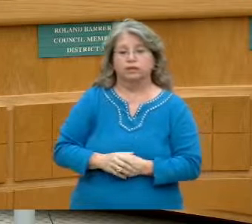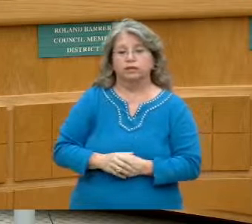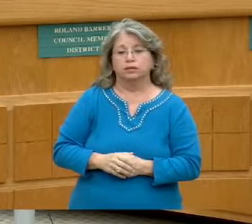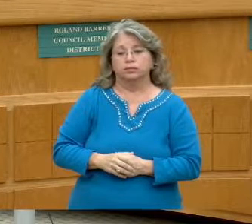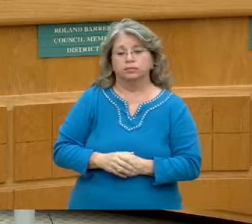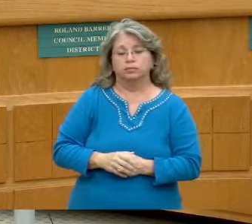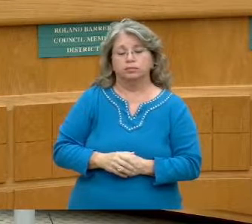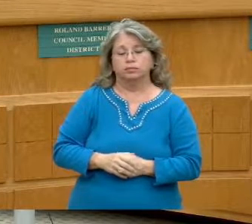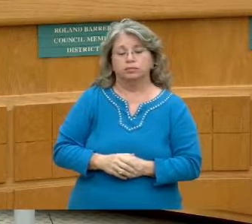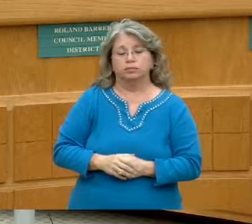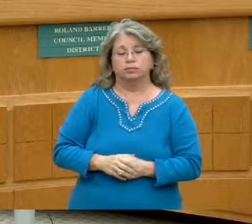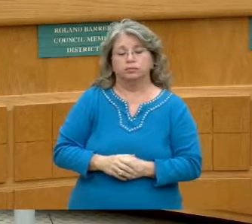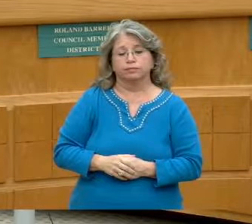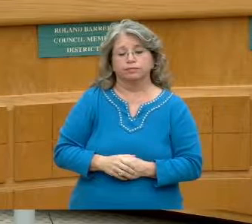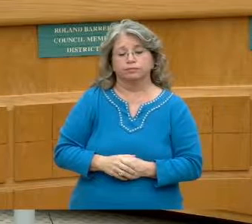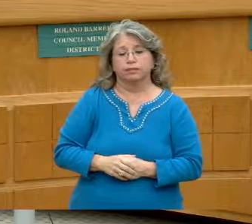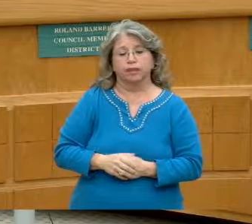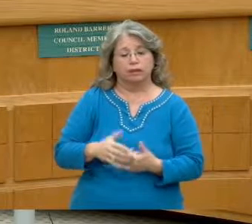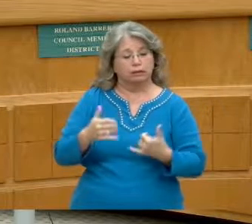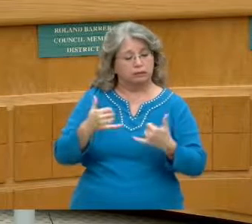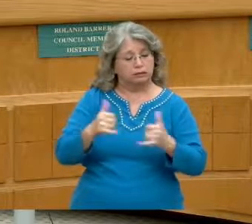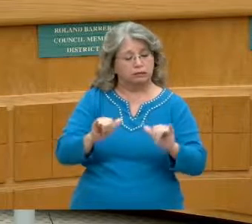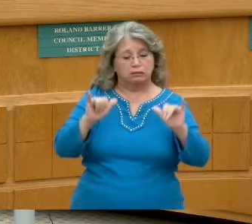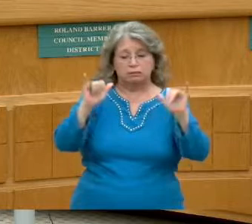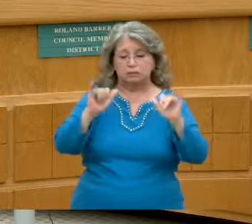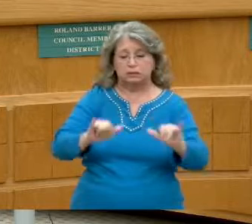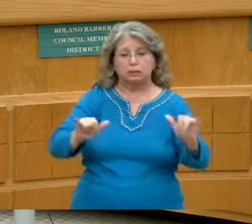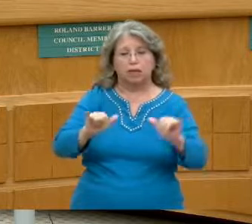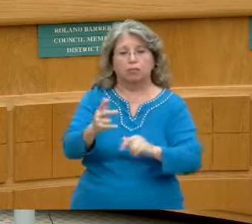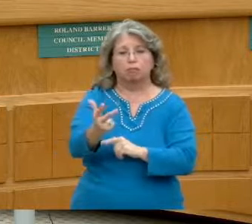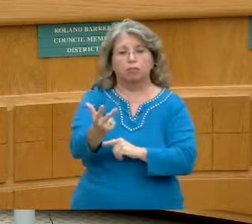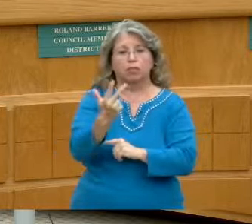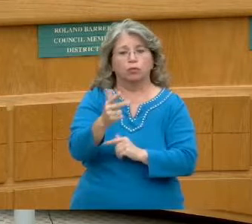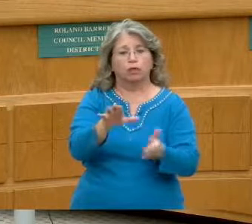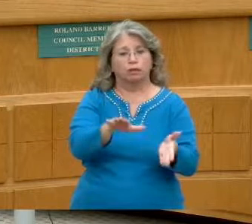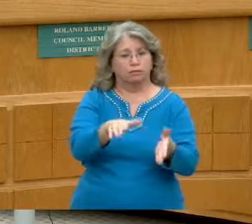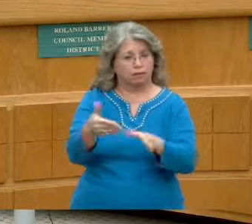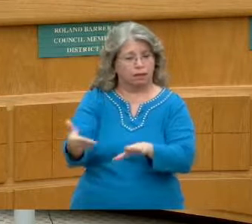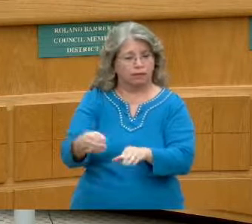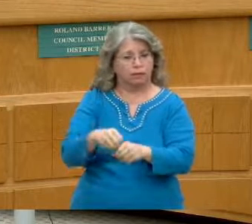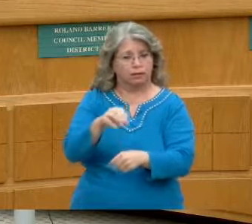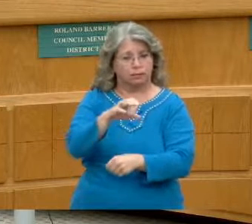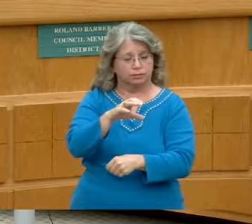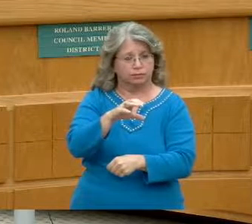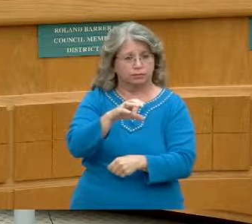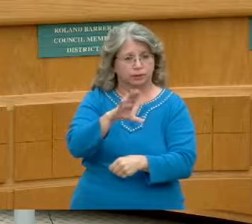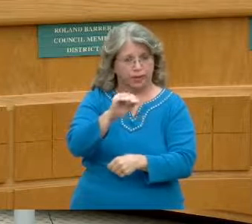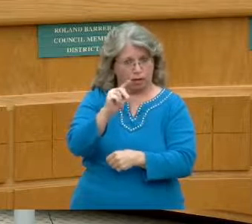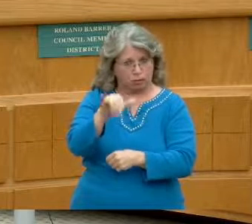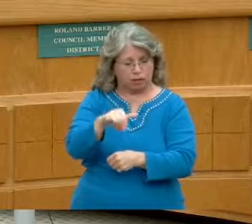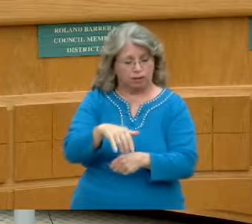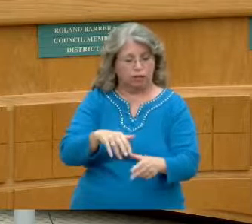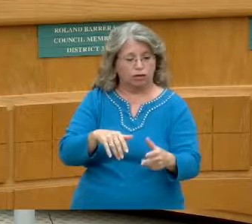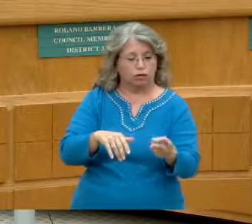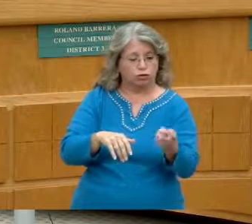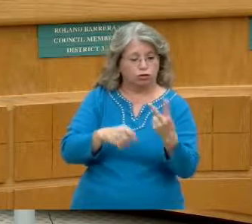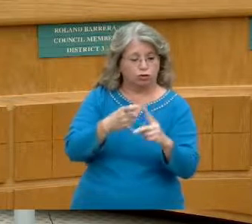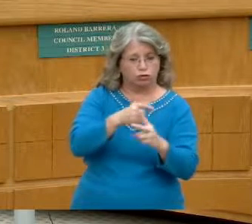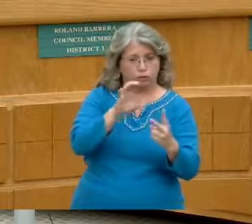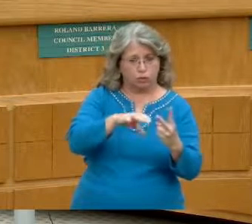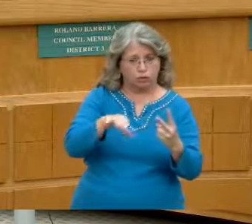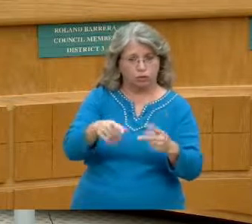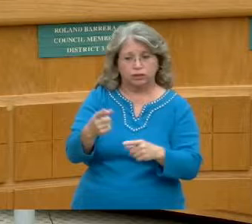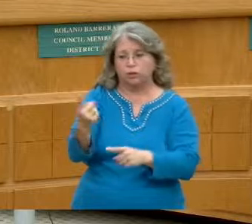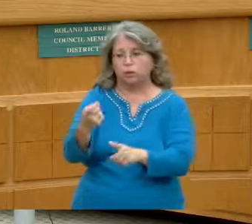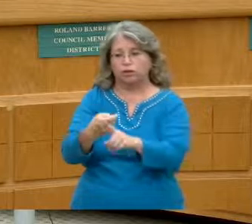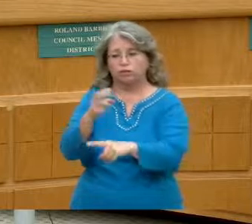There are still only 3 deaths in Nueces County, 2 from the city of Corpus Christi, 1 from Robstown. The distribution